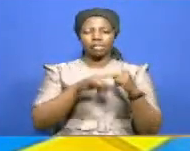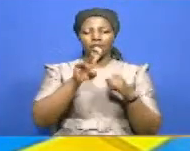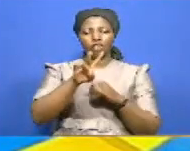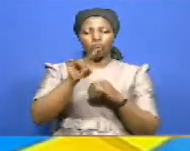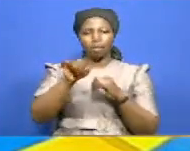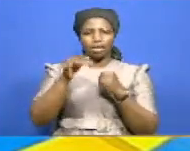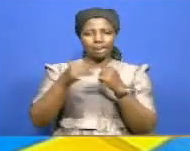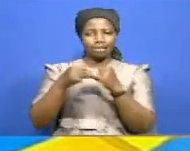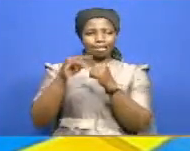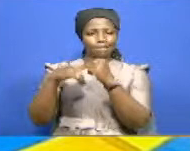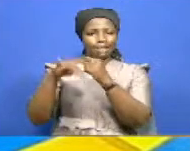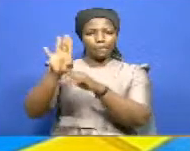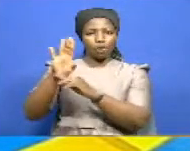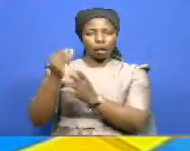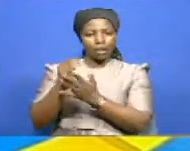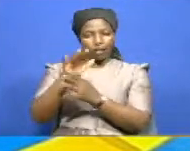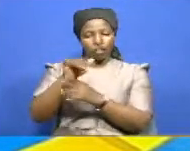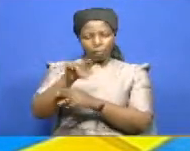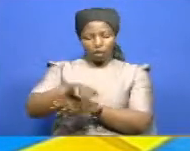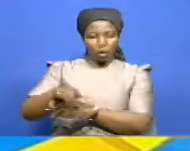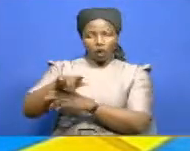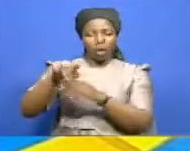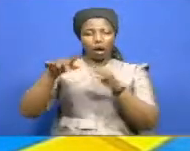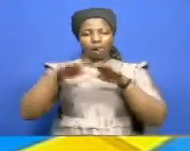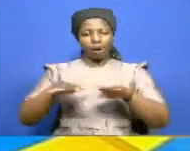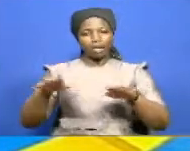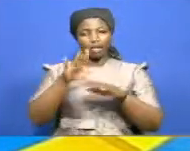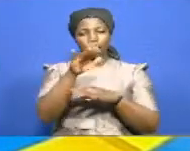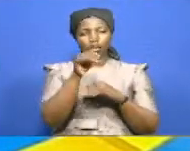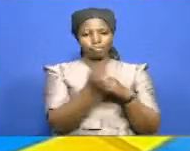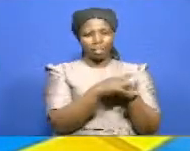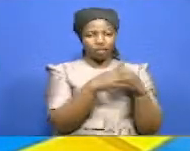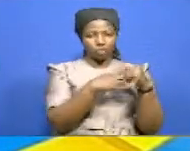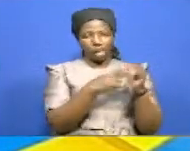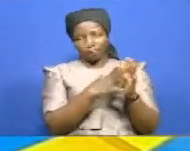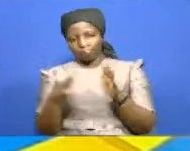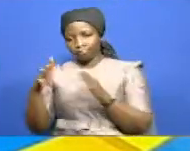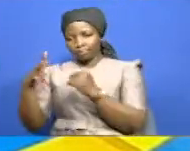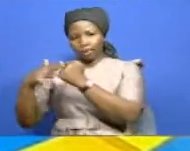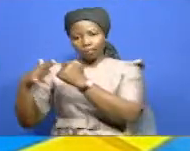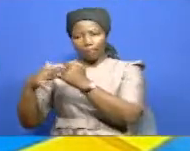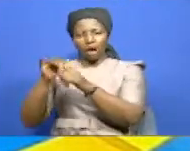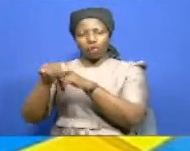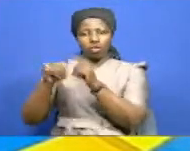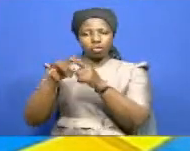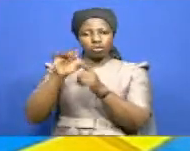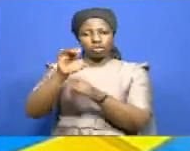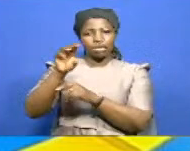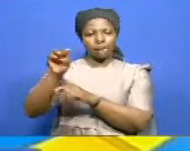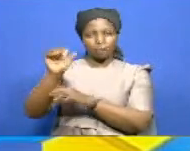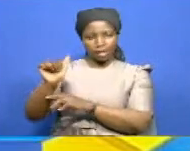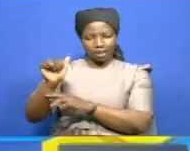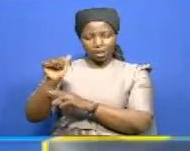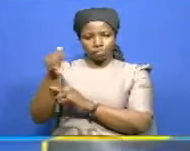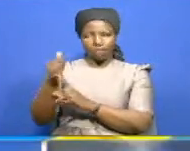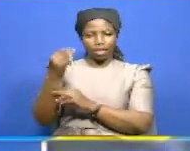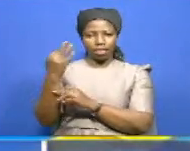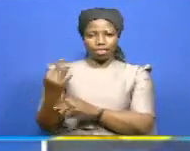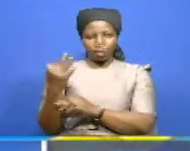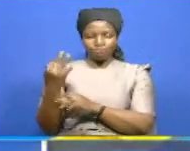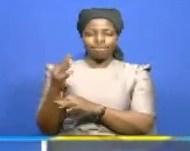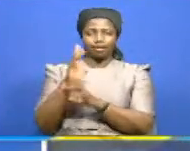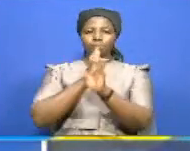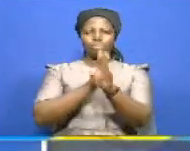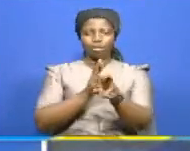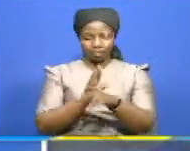264.68 billion shillings from the local markets from the months of July to September, according to the Capital Markets Authority Quarter 3 Soundness